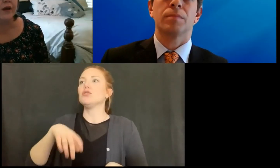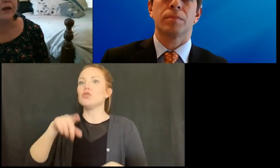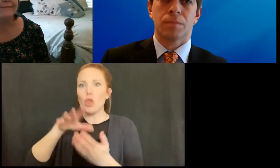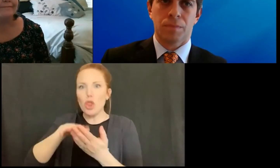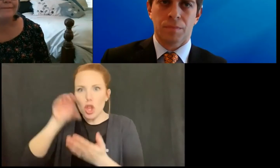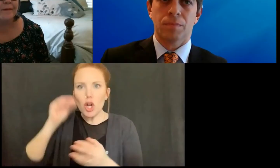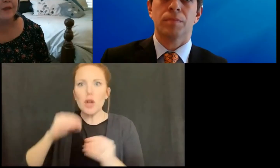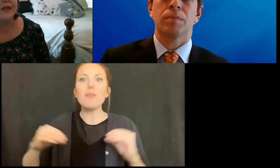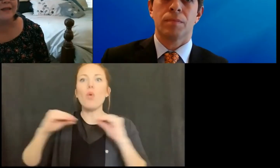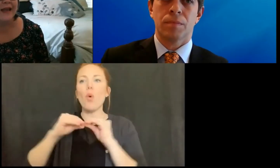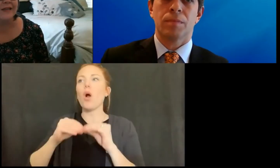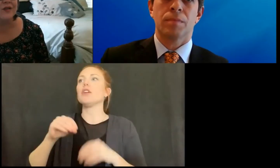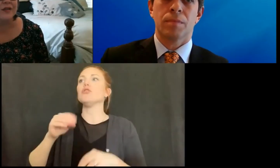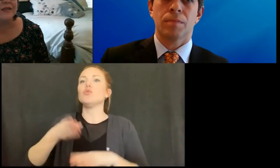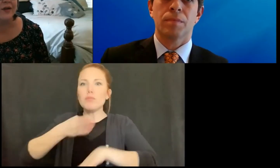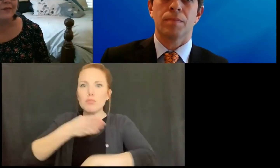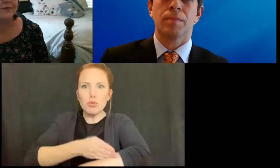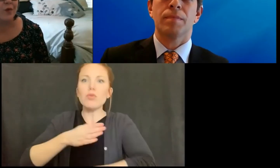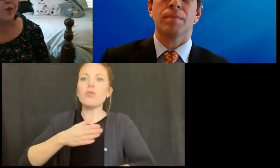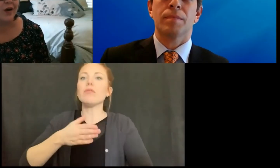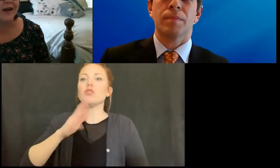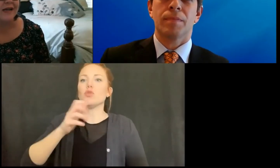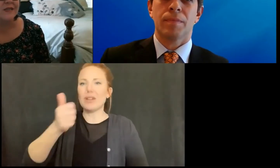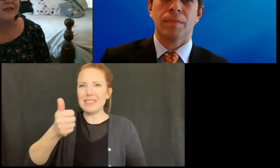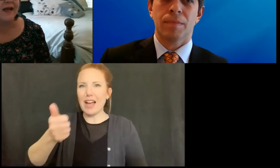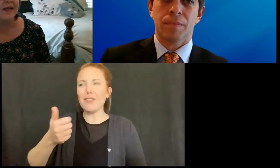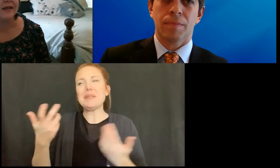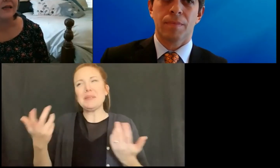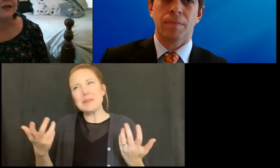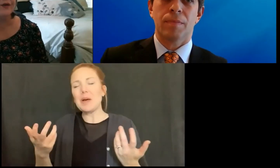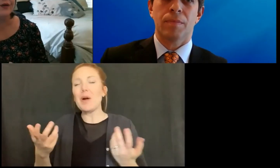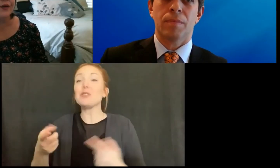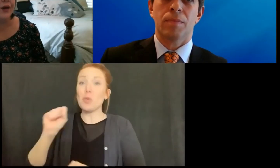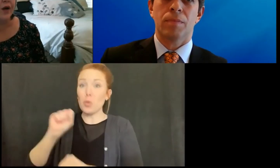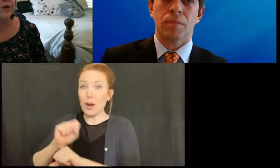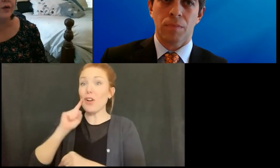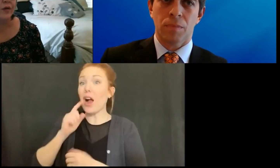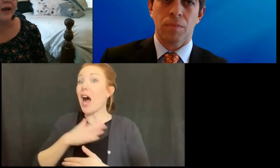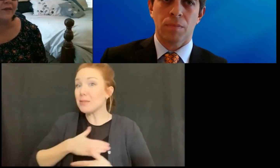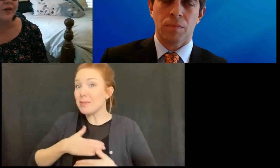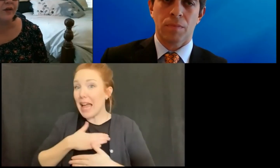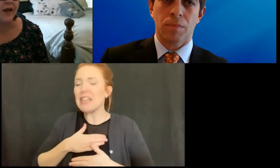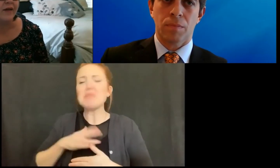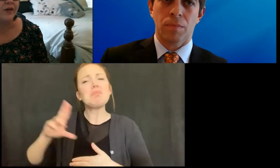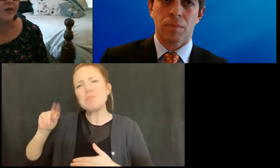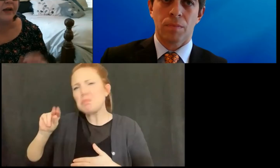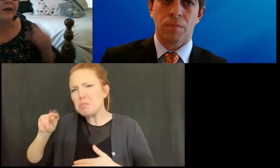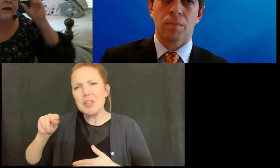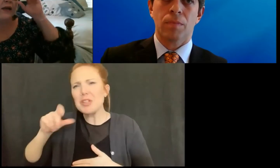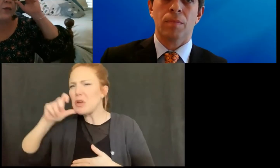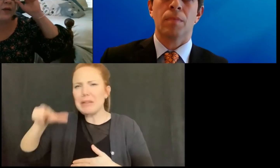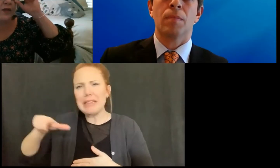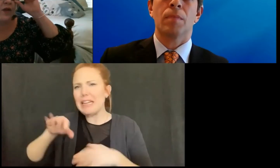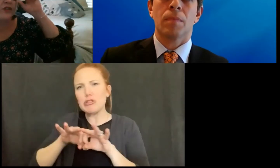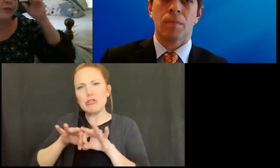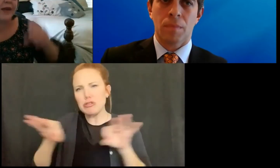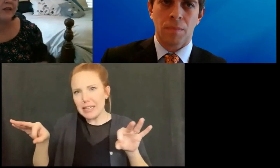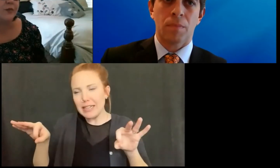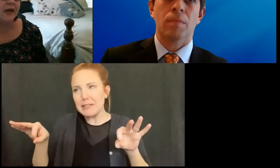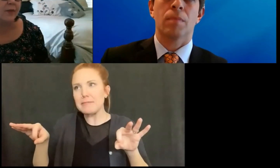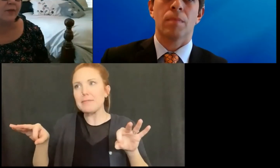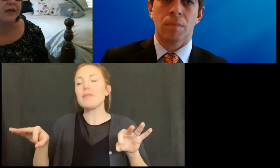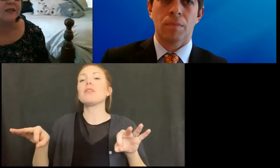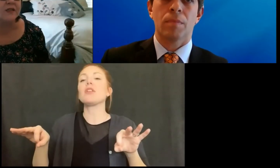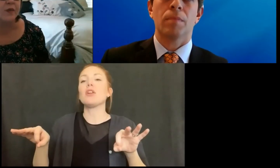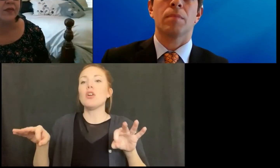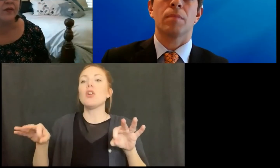So the answer is to work in hospitality. No, you don't have to have a degree. With the larger